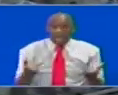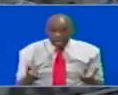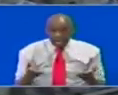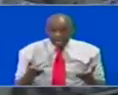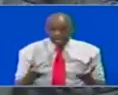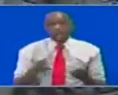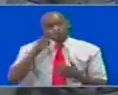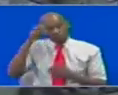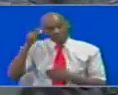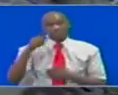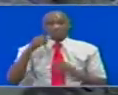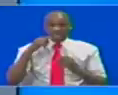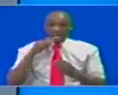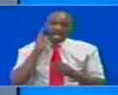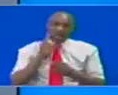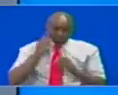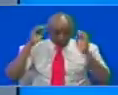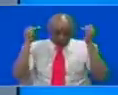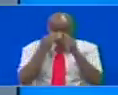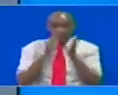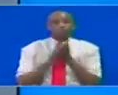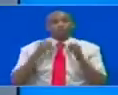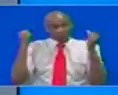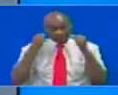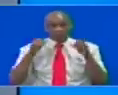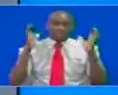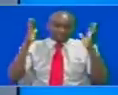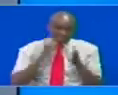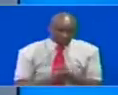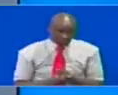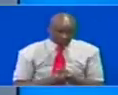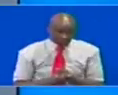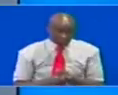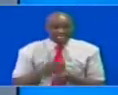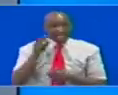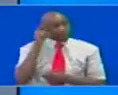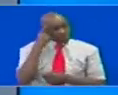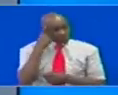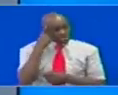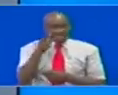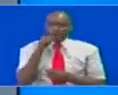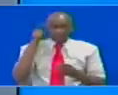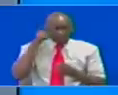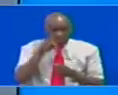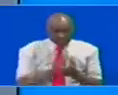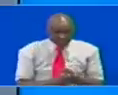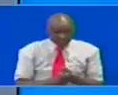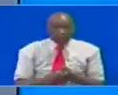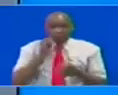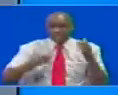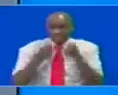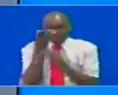to Modi Awori's home for a victory celebration. Now, take a look at his recollection of the